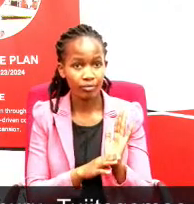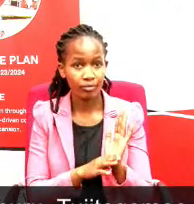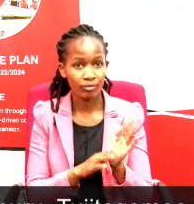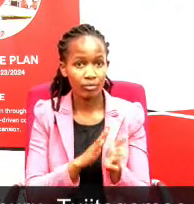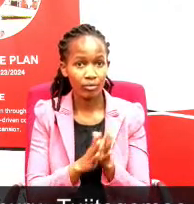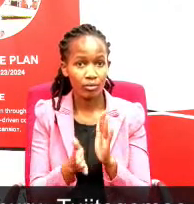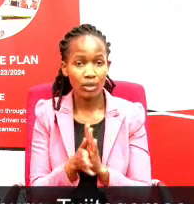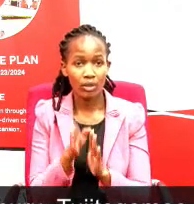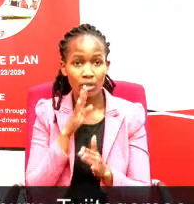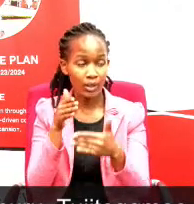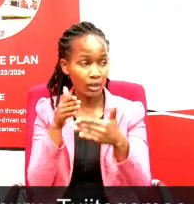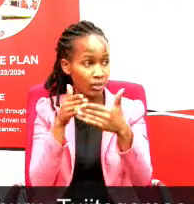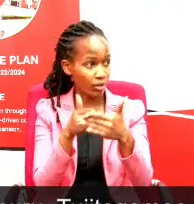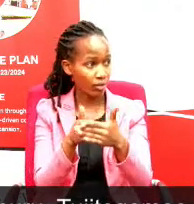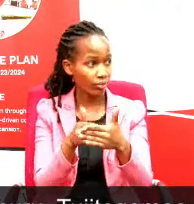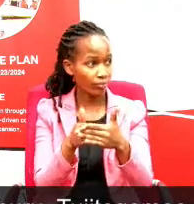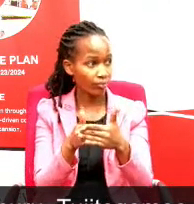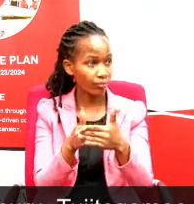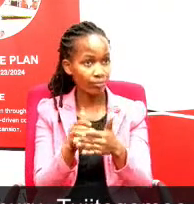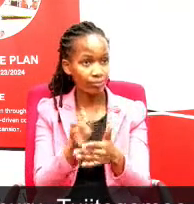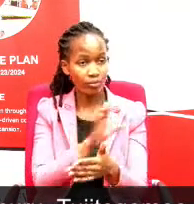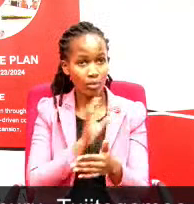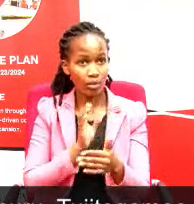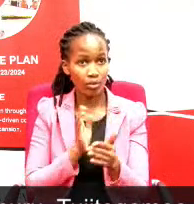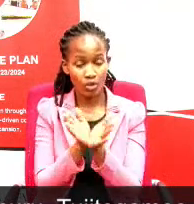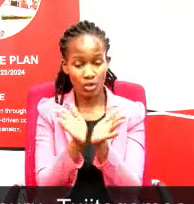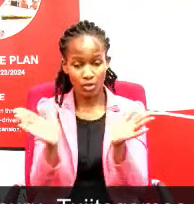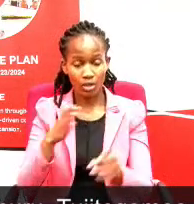uninterrupted. Commissioner General, please.